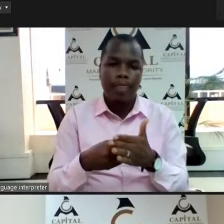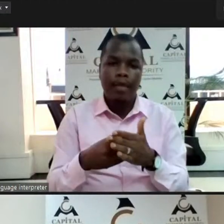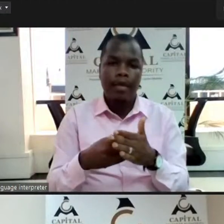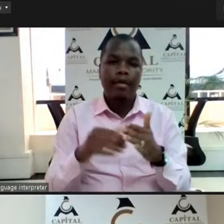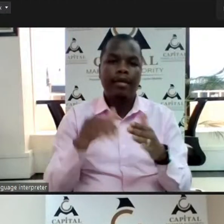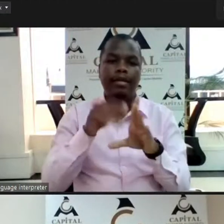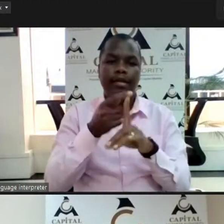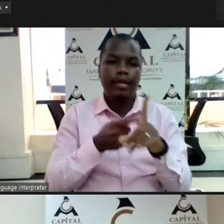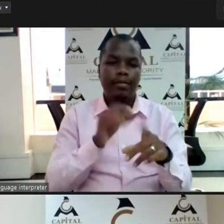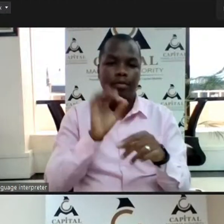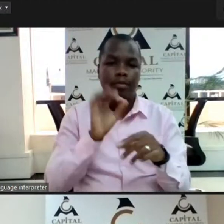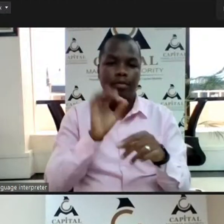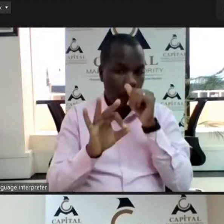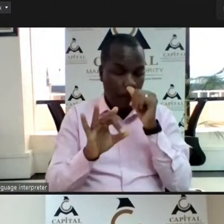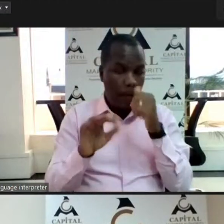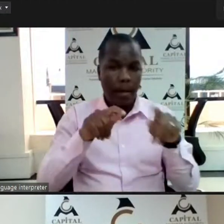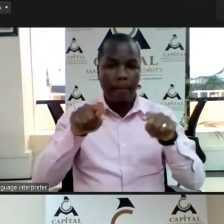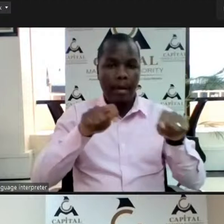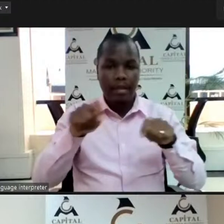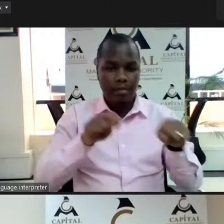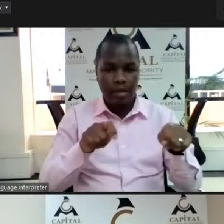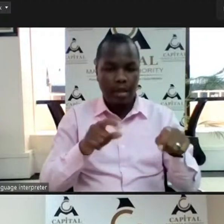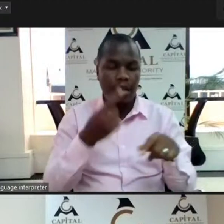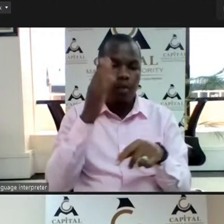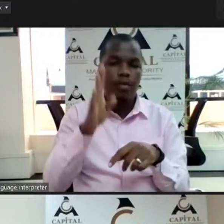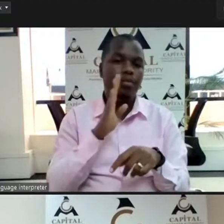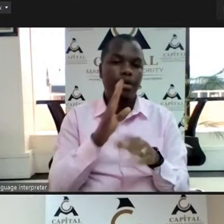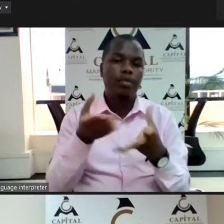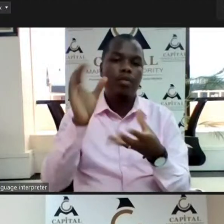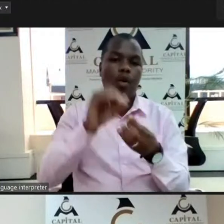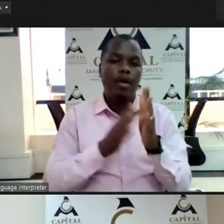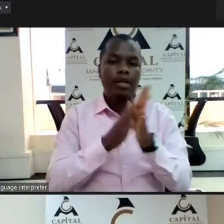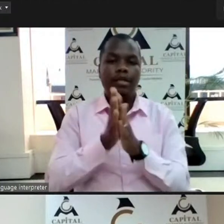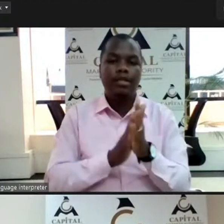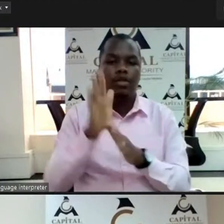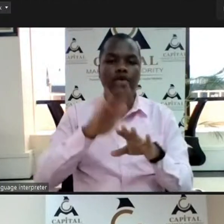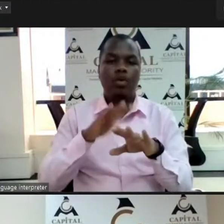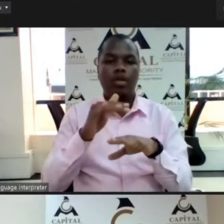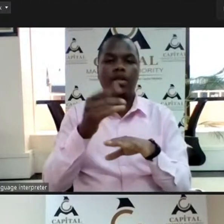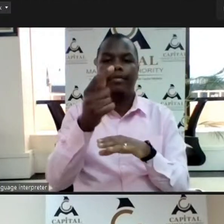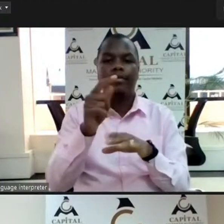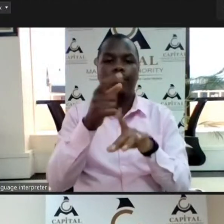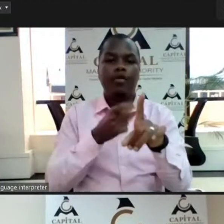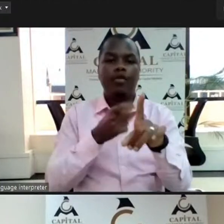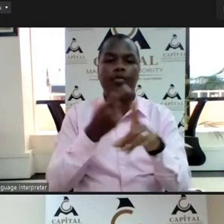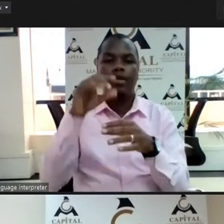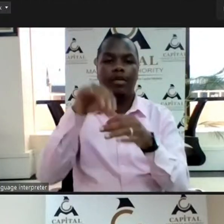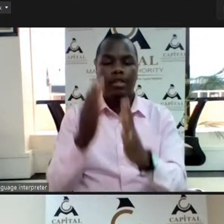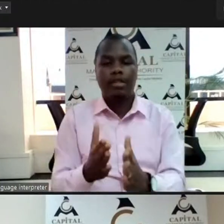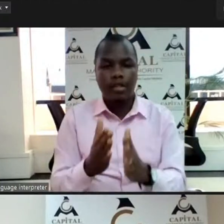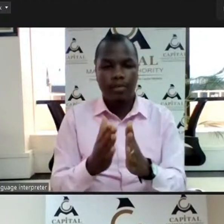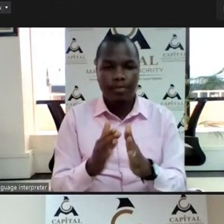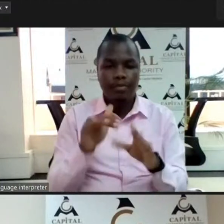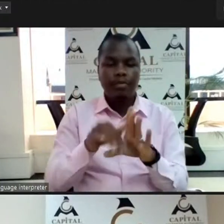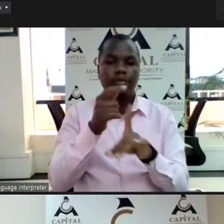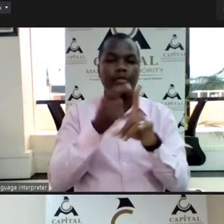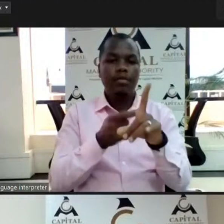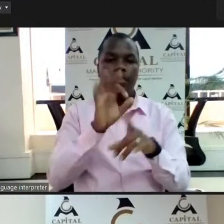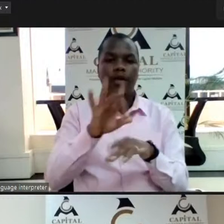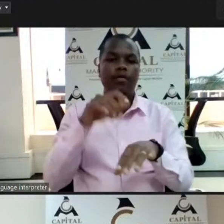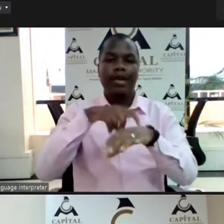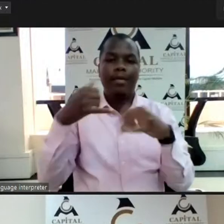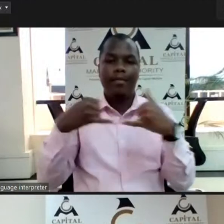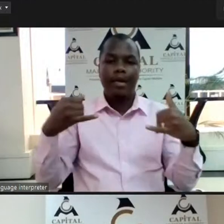terms of management, there'll be more interest from the investors in terms of timelines